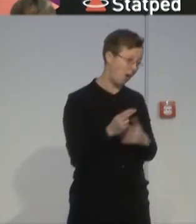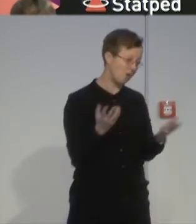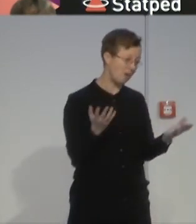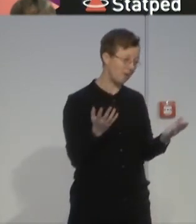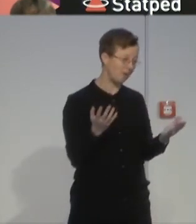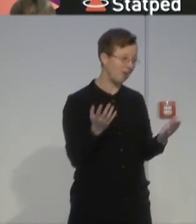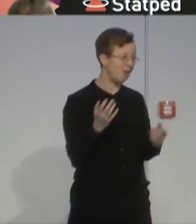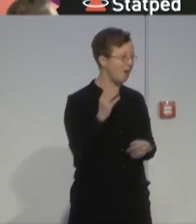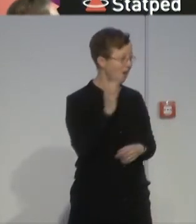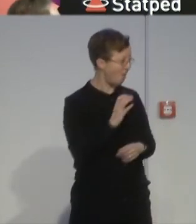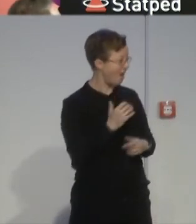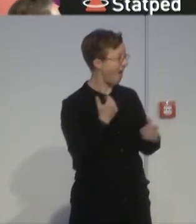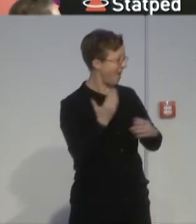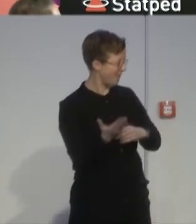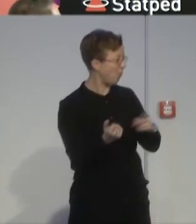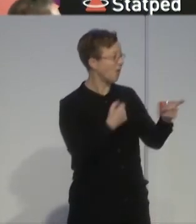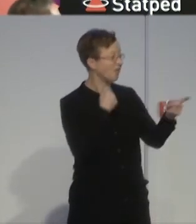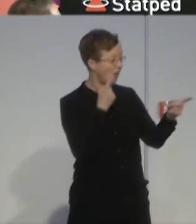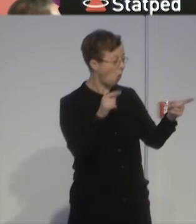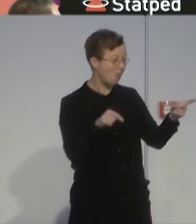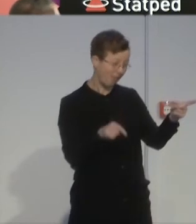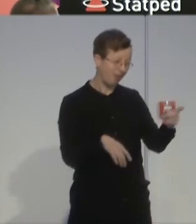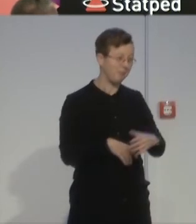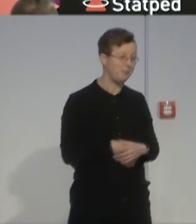Camilla, at least, will talk about that.